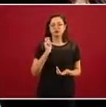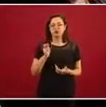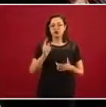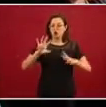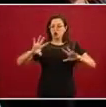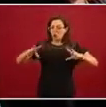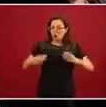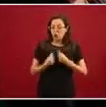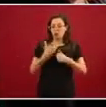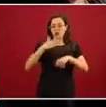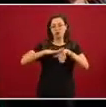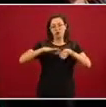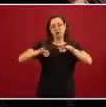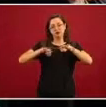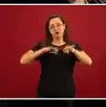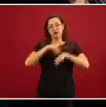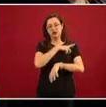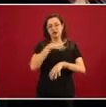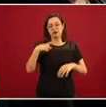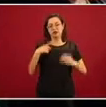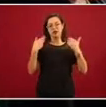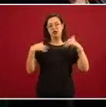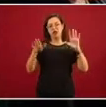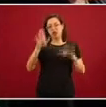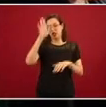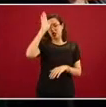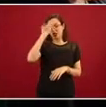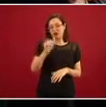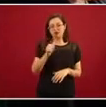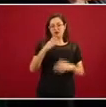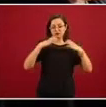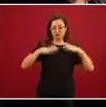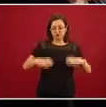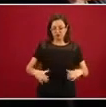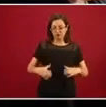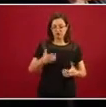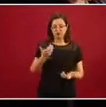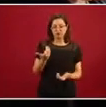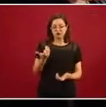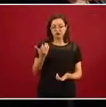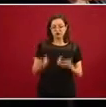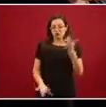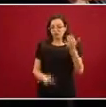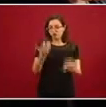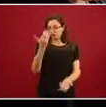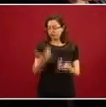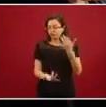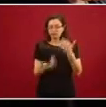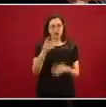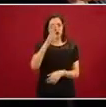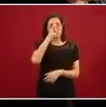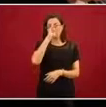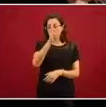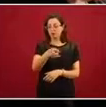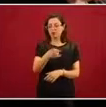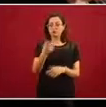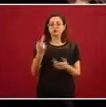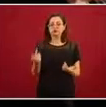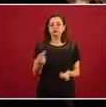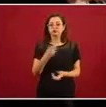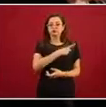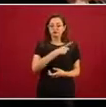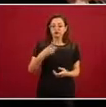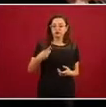unfortunate declarations by different governors during the past few days. So,